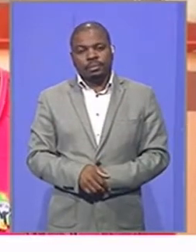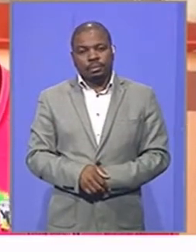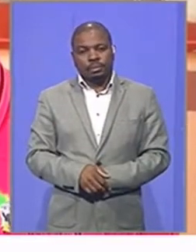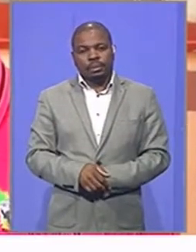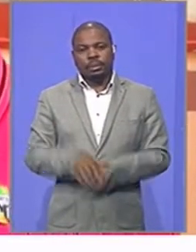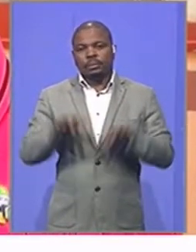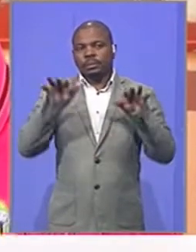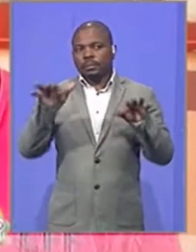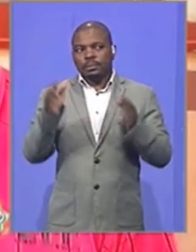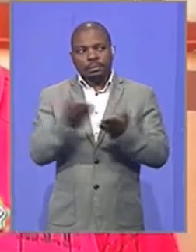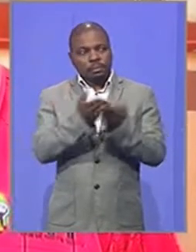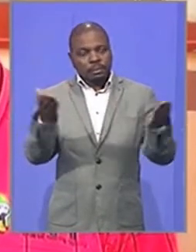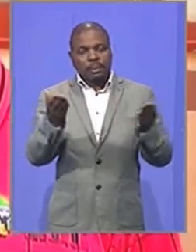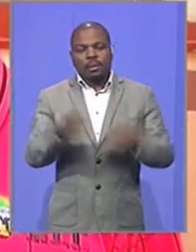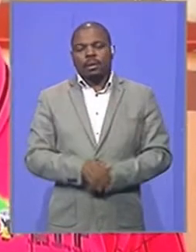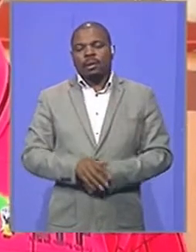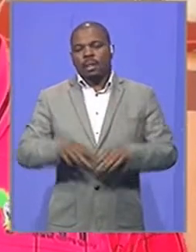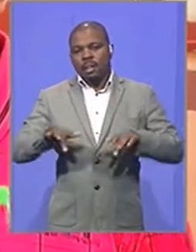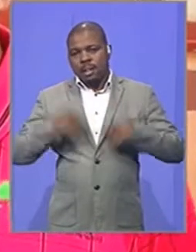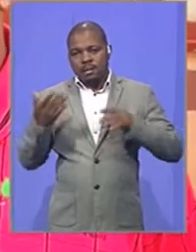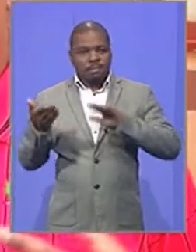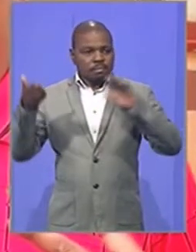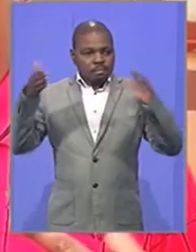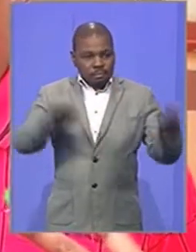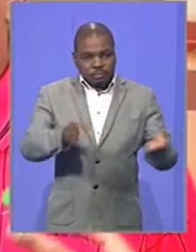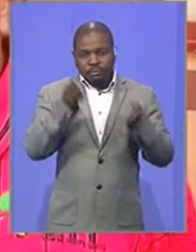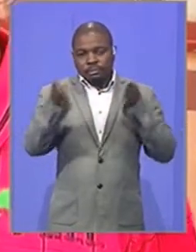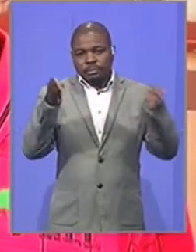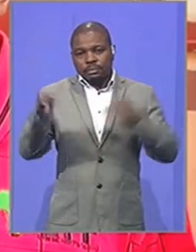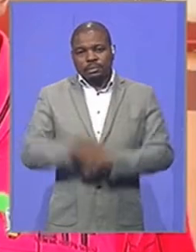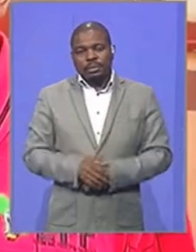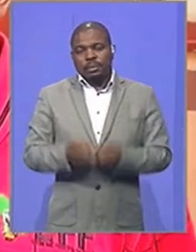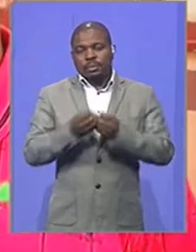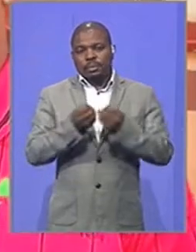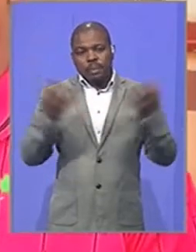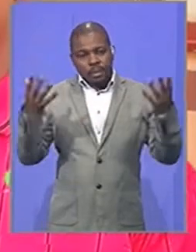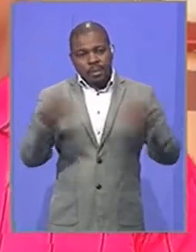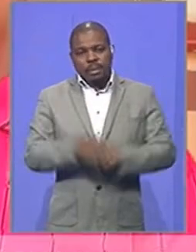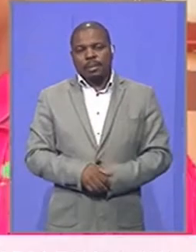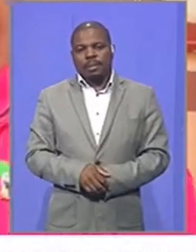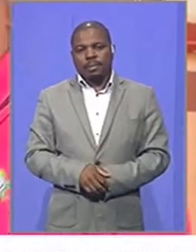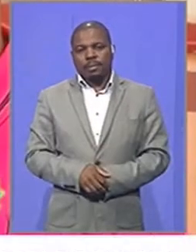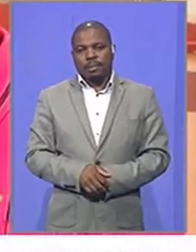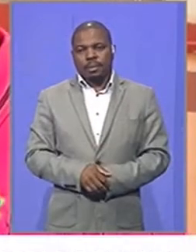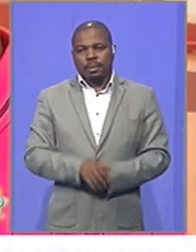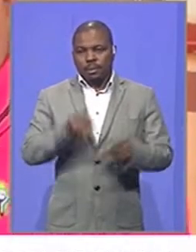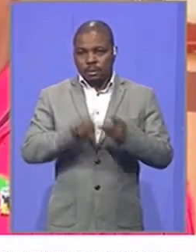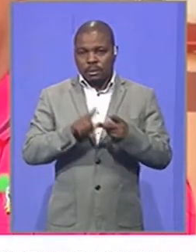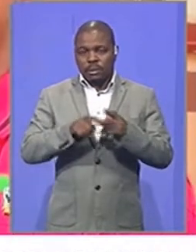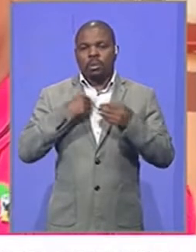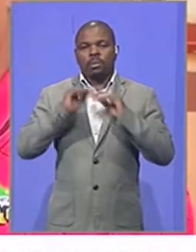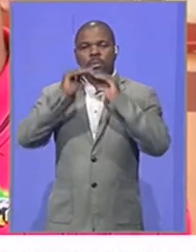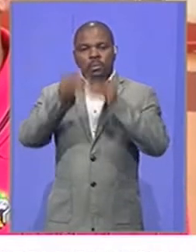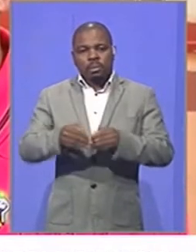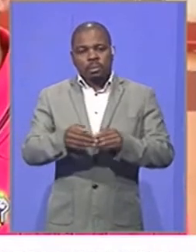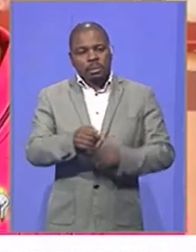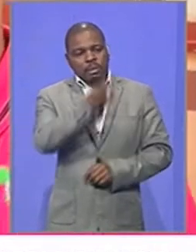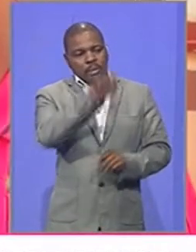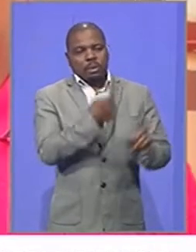our people losing their lives in their numbers and protecting an